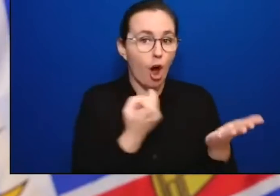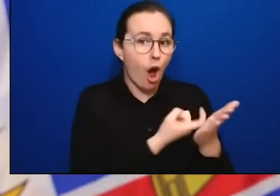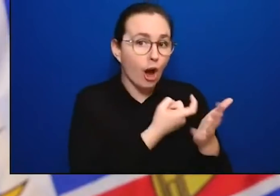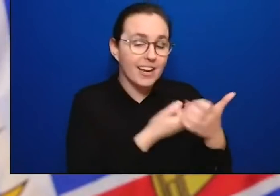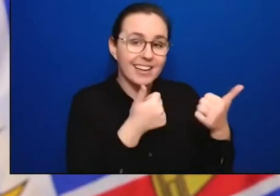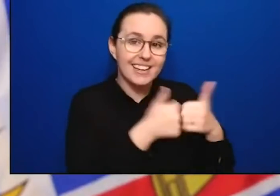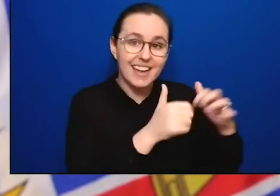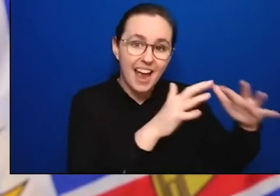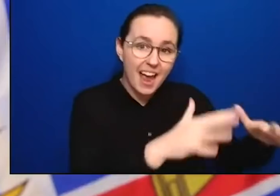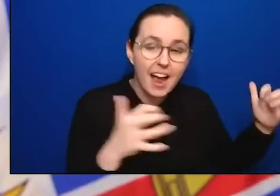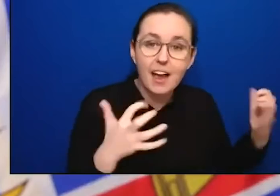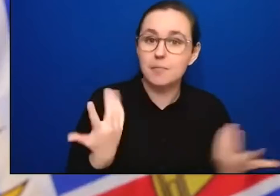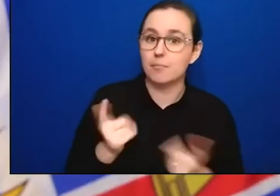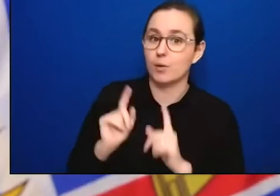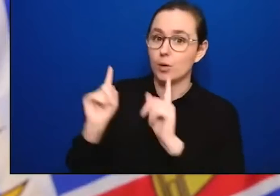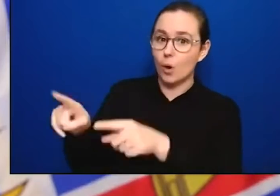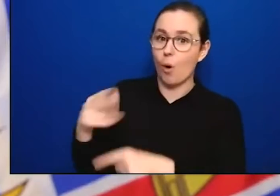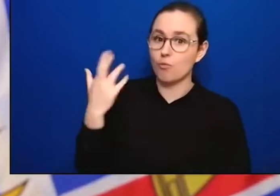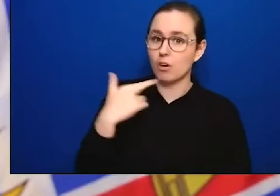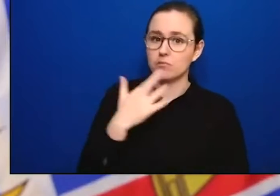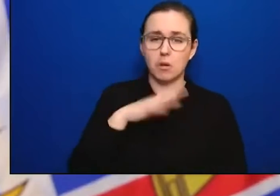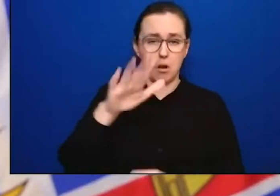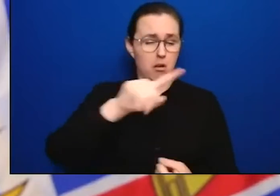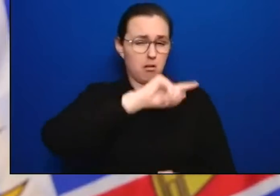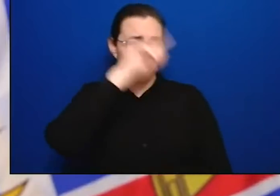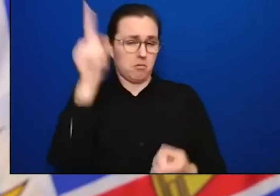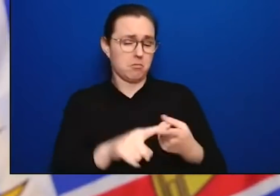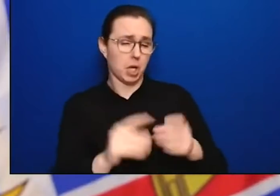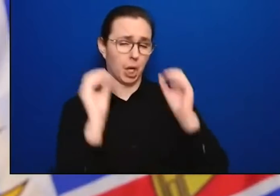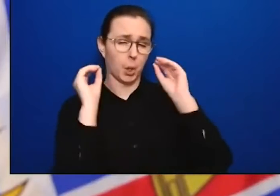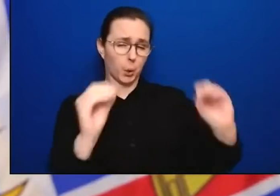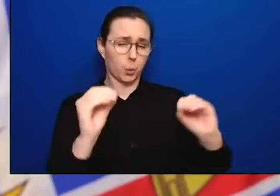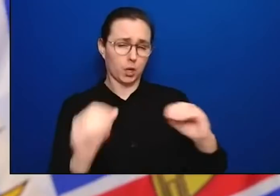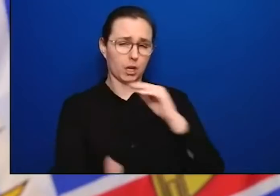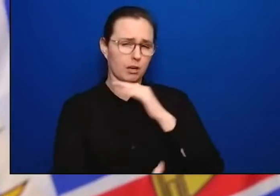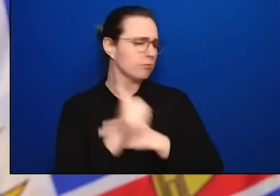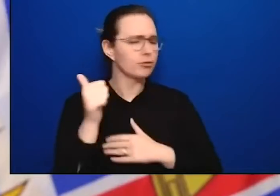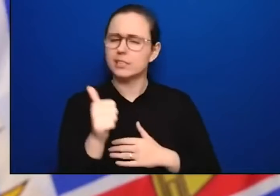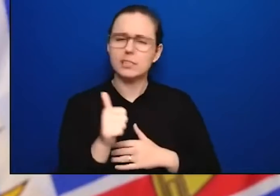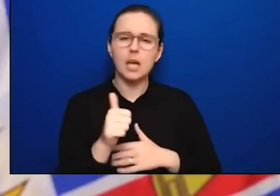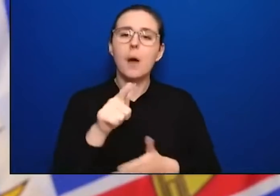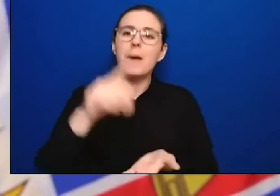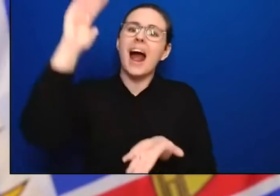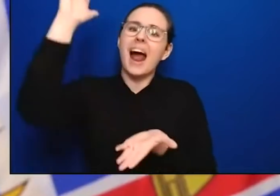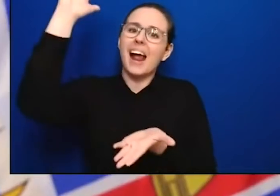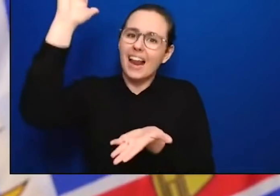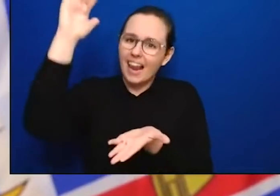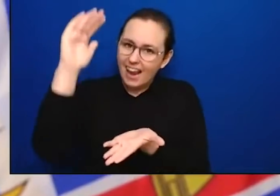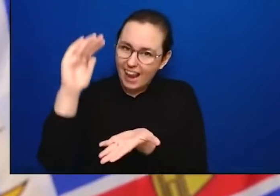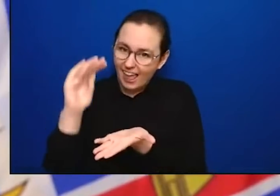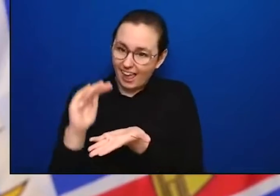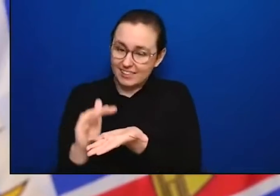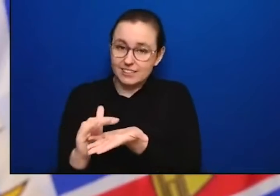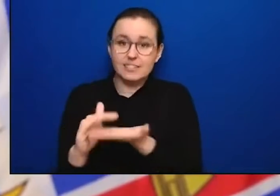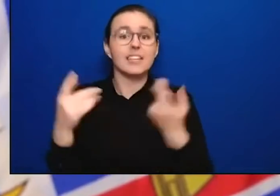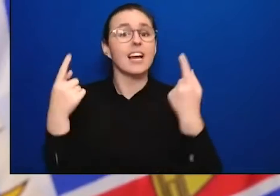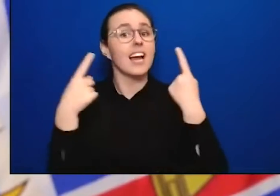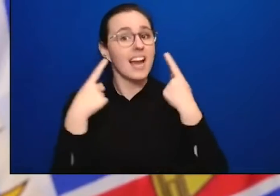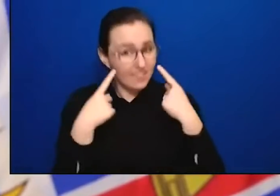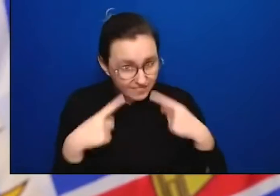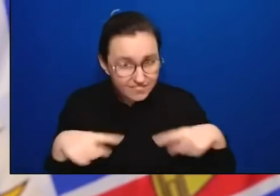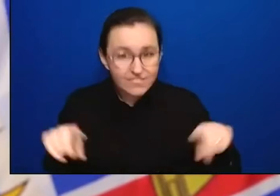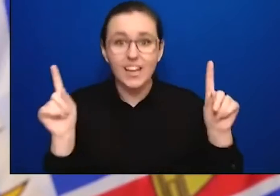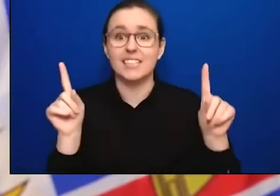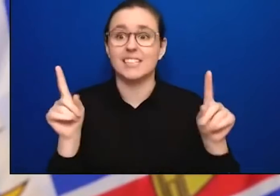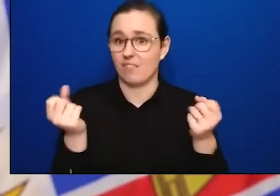people in watching the hockey game or in restaurants. And it doesn't eliminate the risk, but it absolutely has been mitigating the